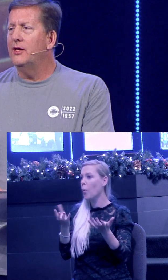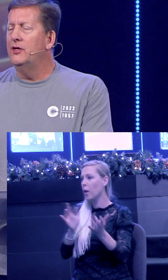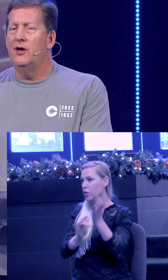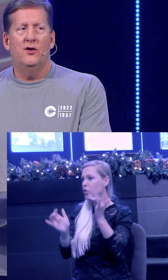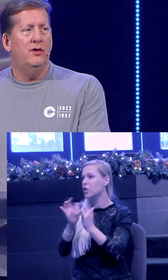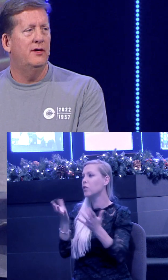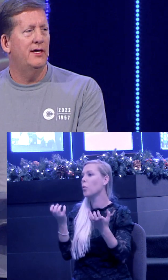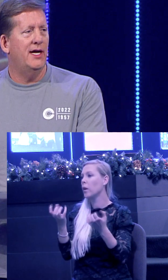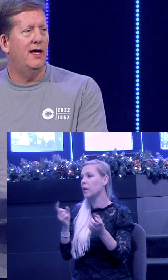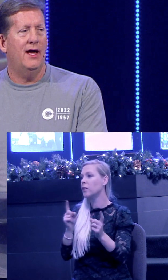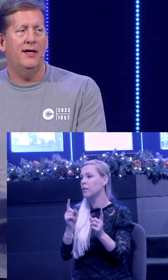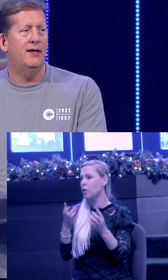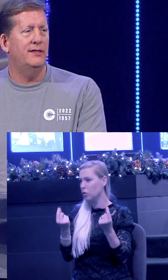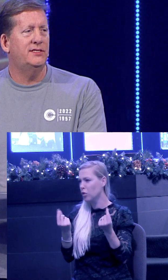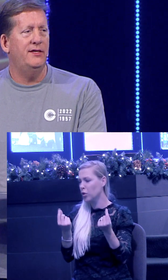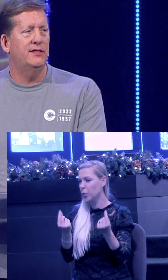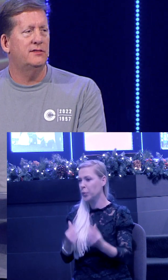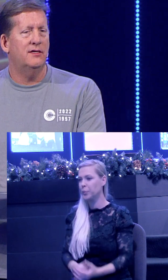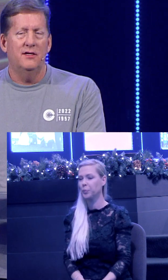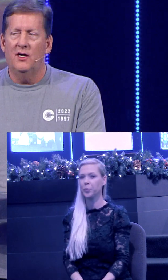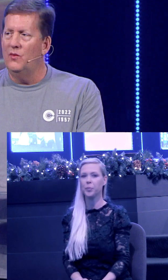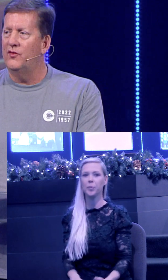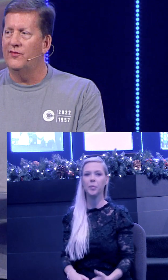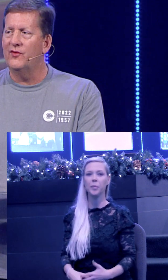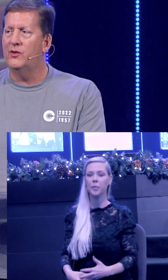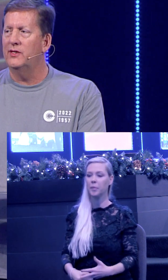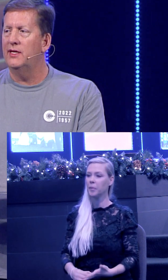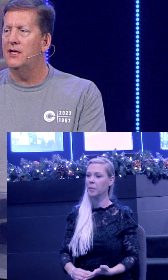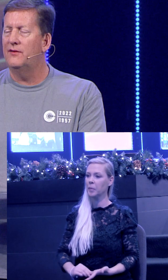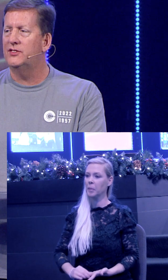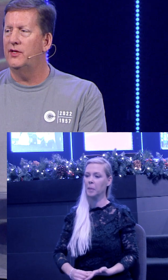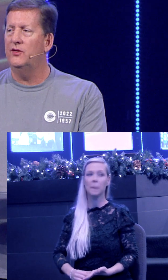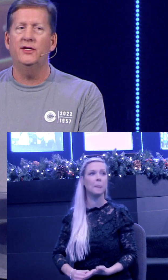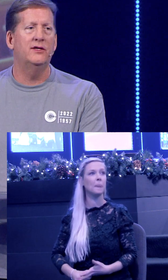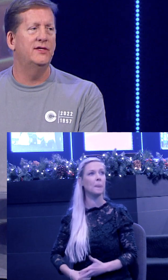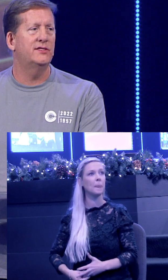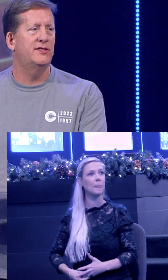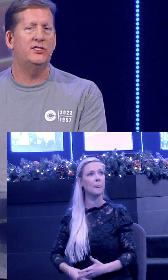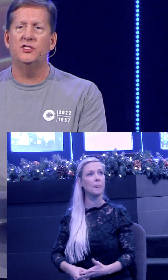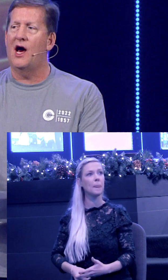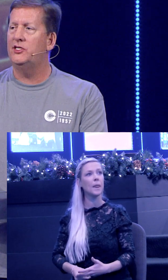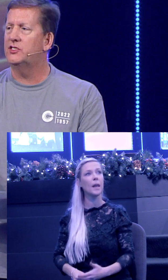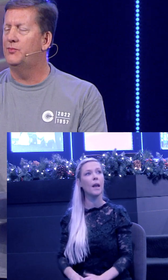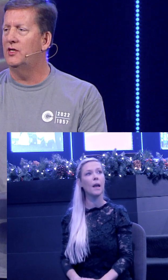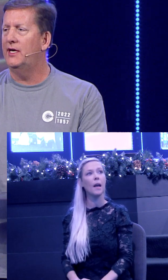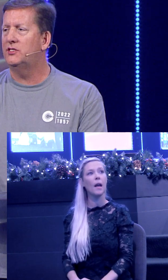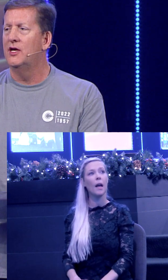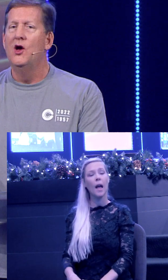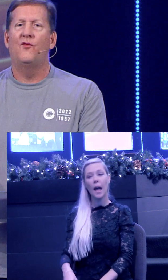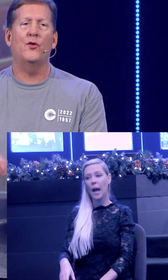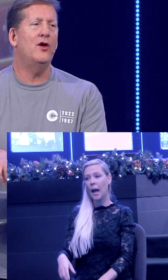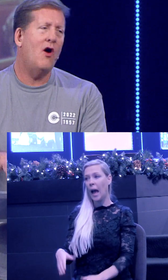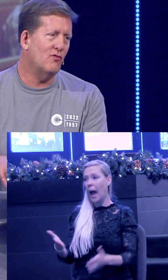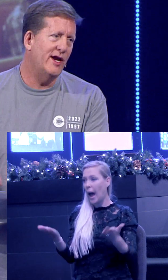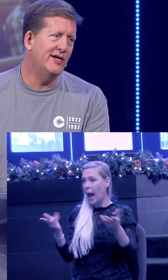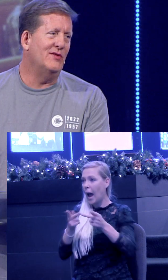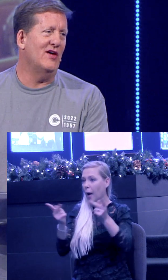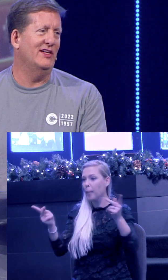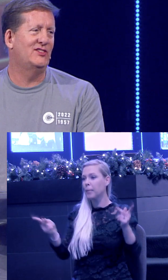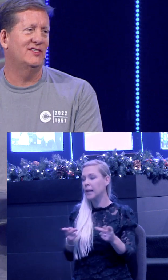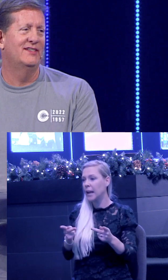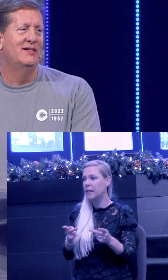But I want to let you know, and I say this hopefully frequently enough so that you'll hear this, this is not just a place for the